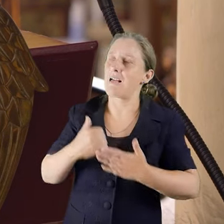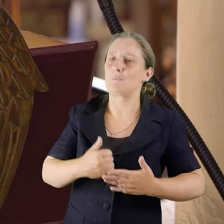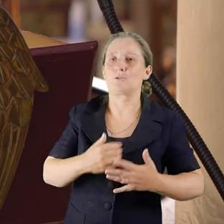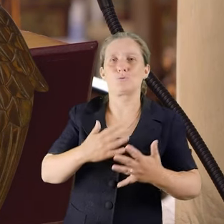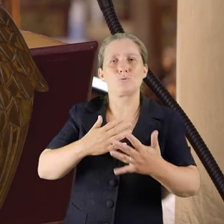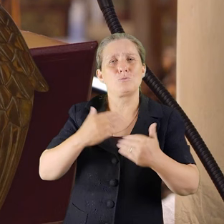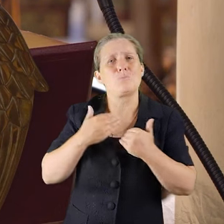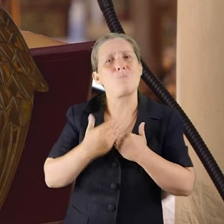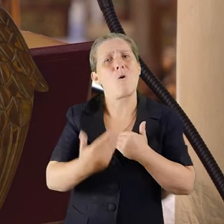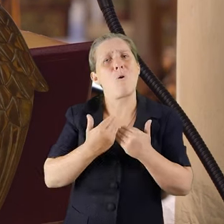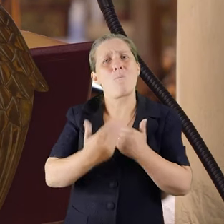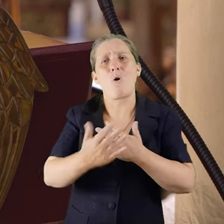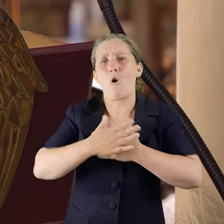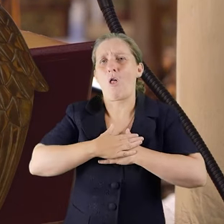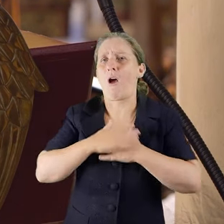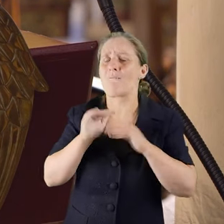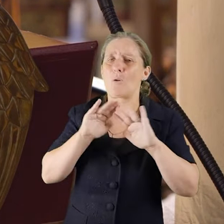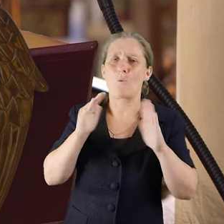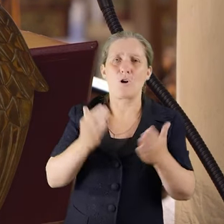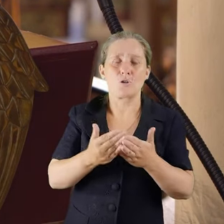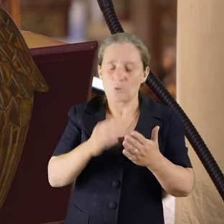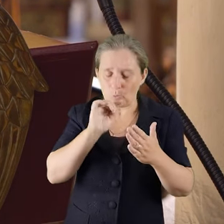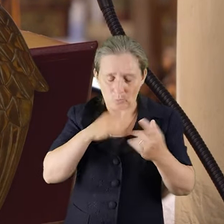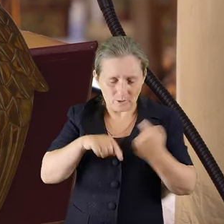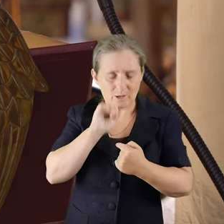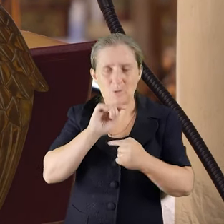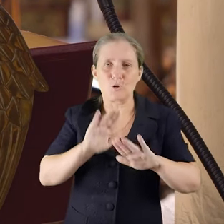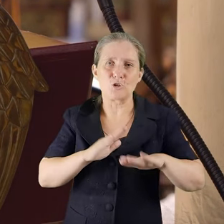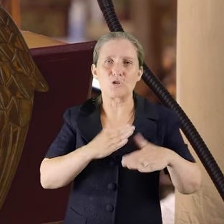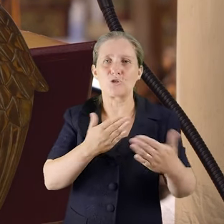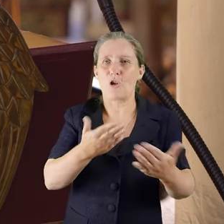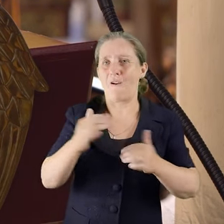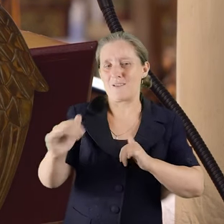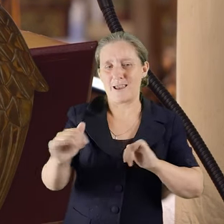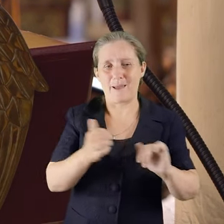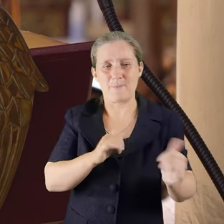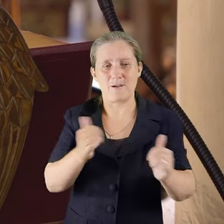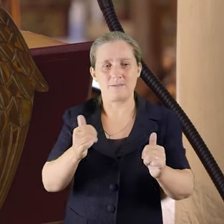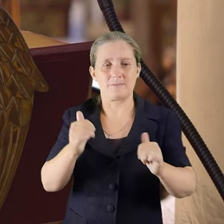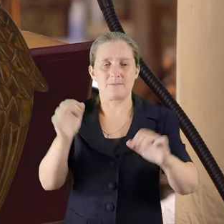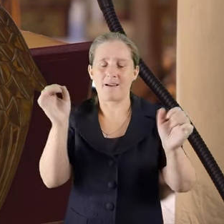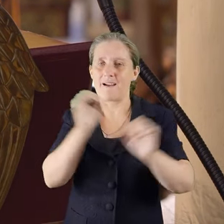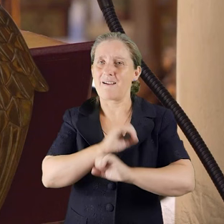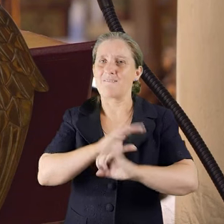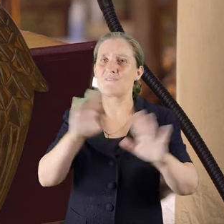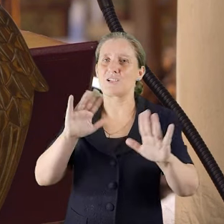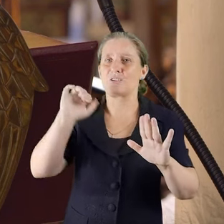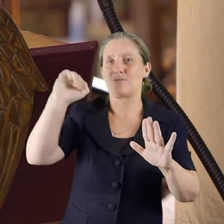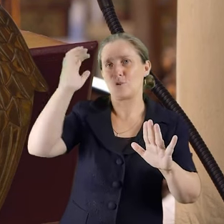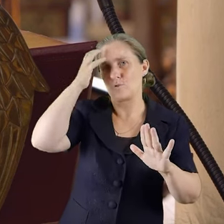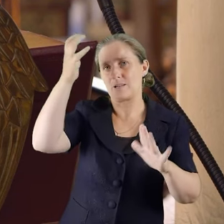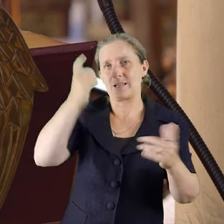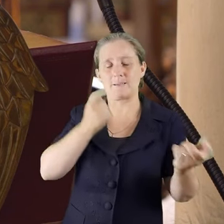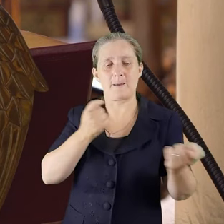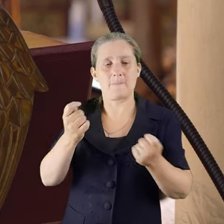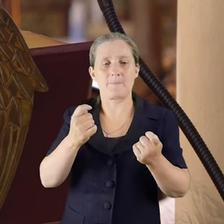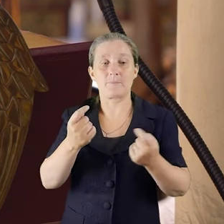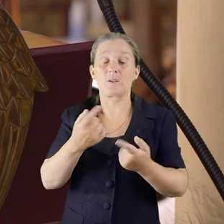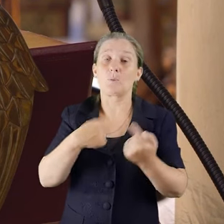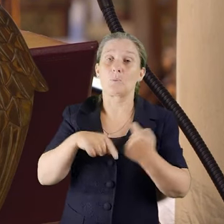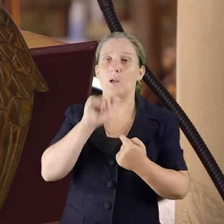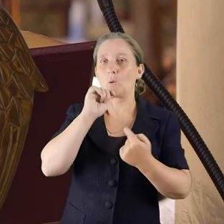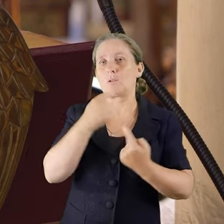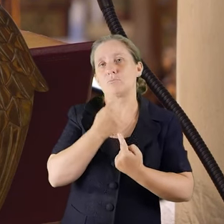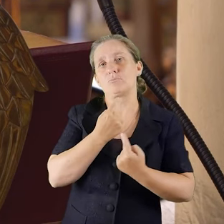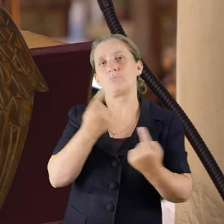your world, that we might serve our neighbors. Grow in us a vision for your kingdom, that we might